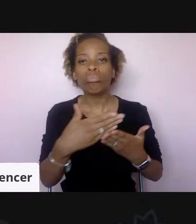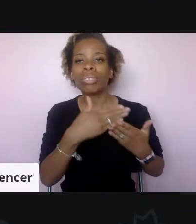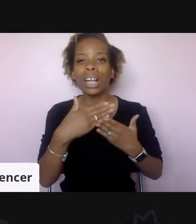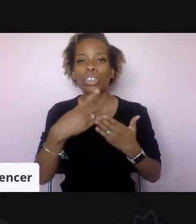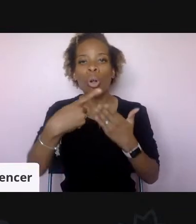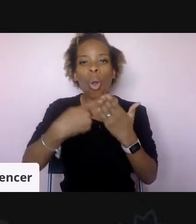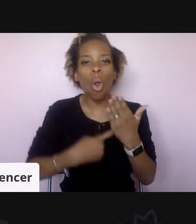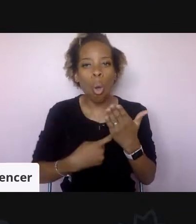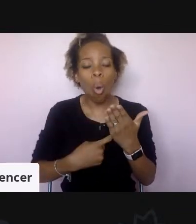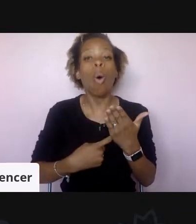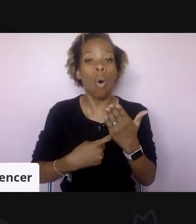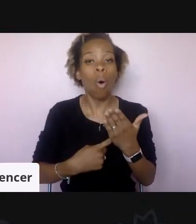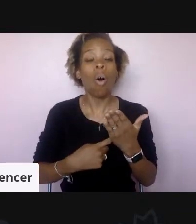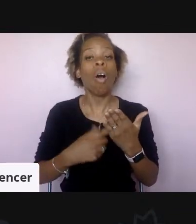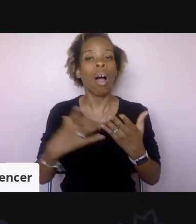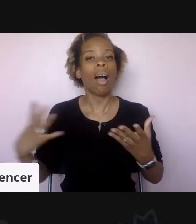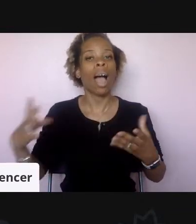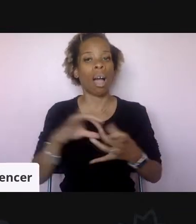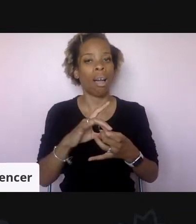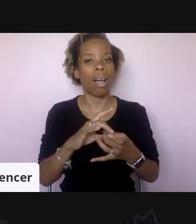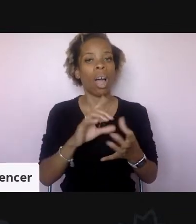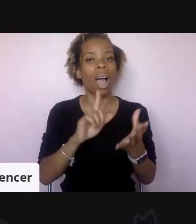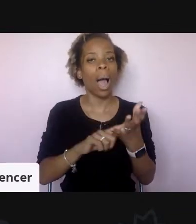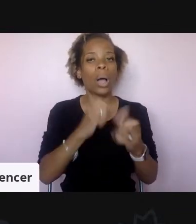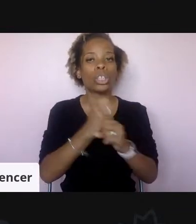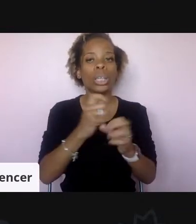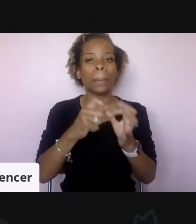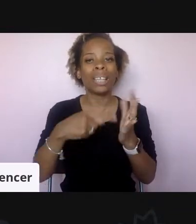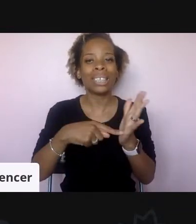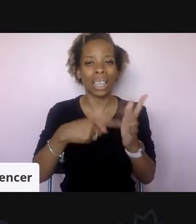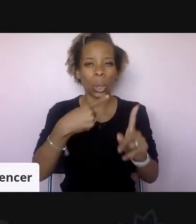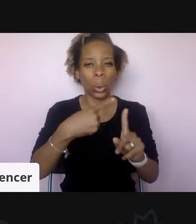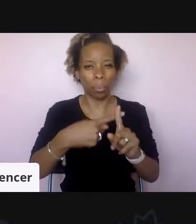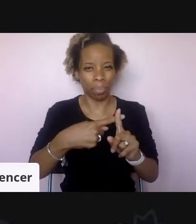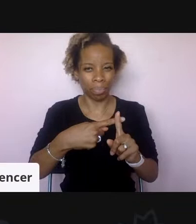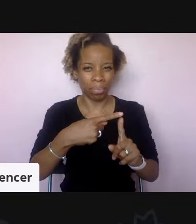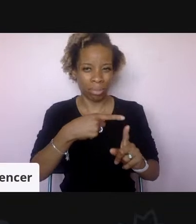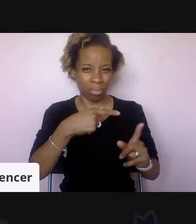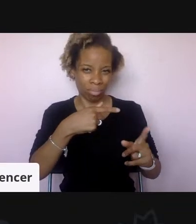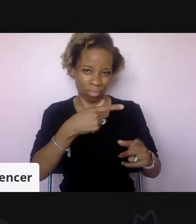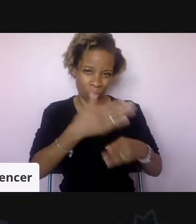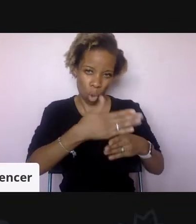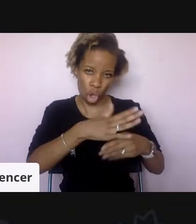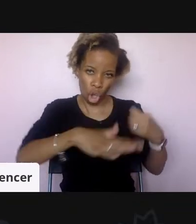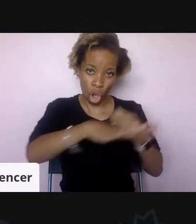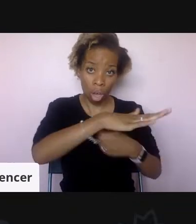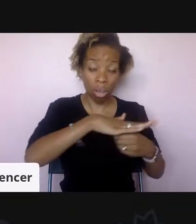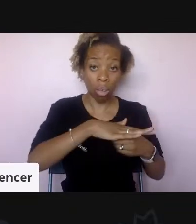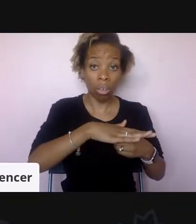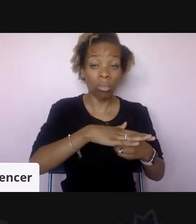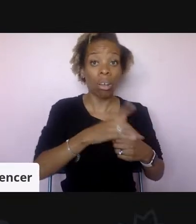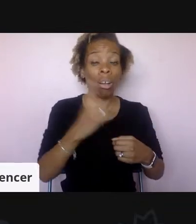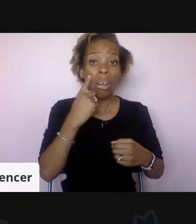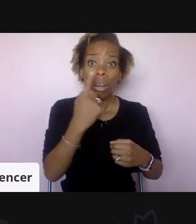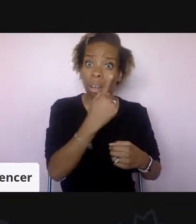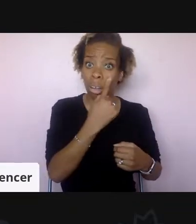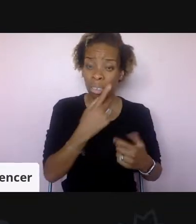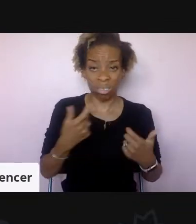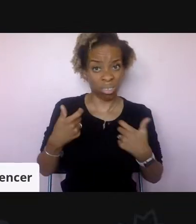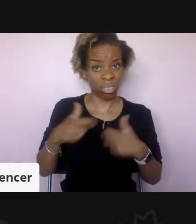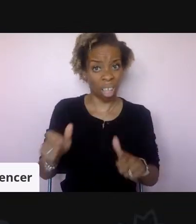for LGBT plus people in the workplace, can mean that historical prejudices still exist in the